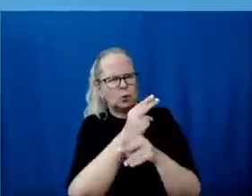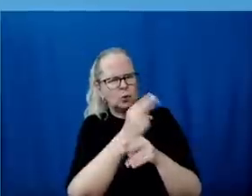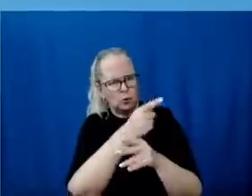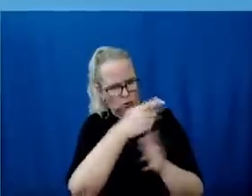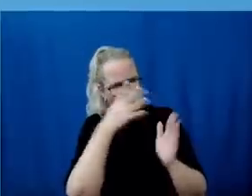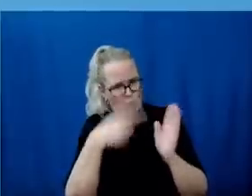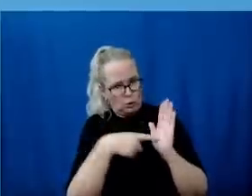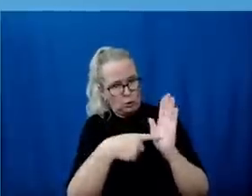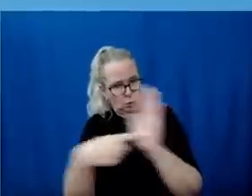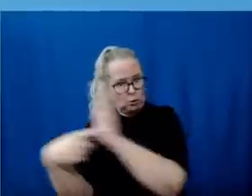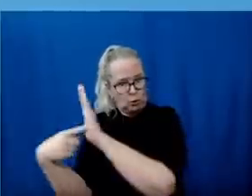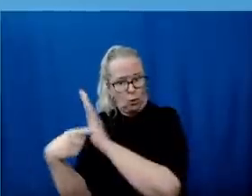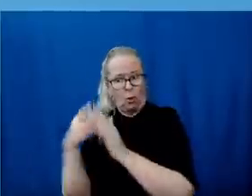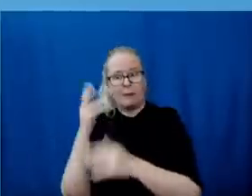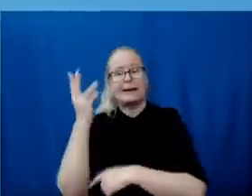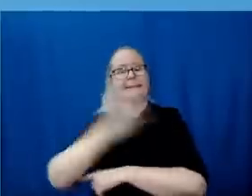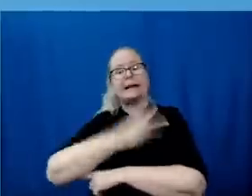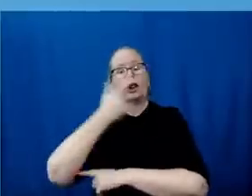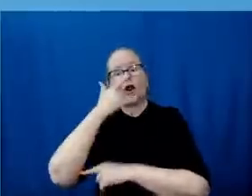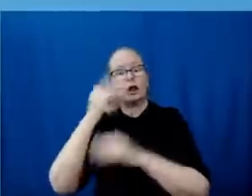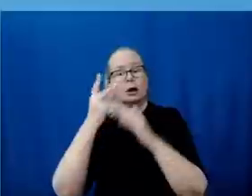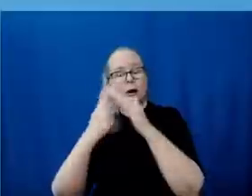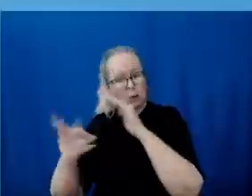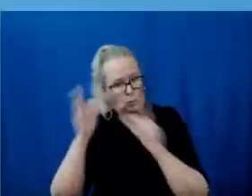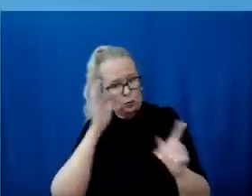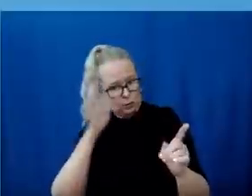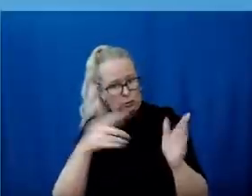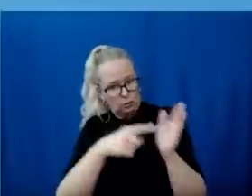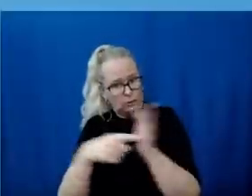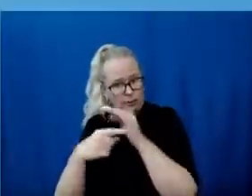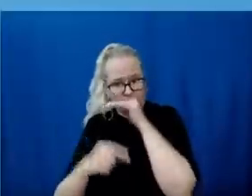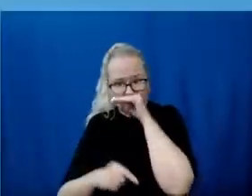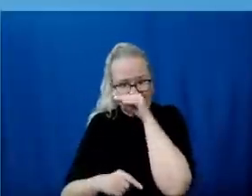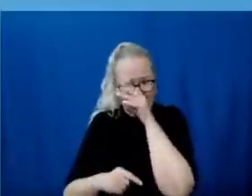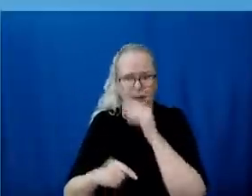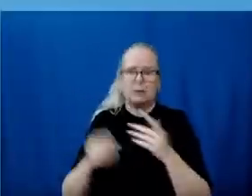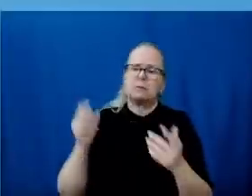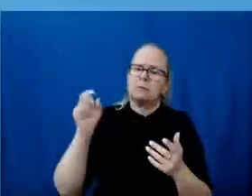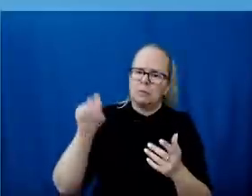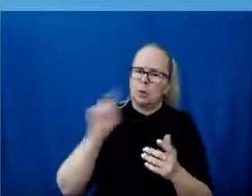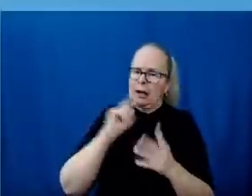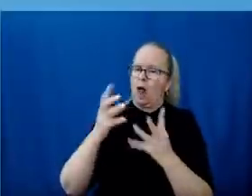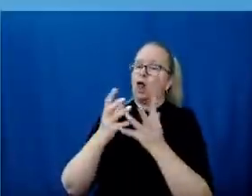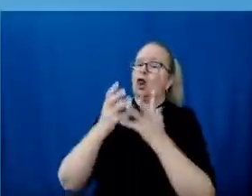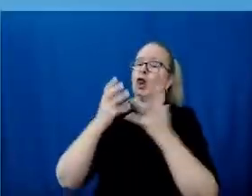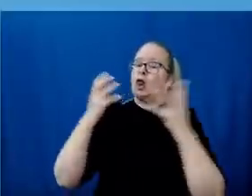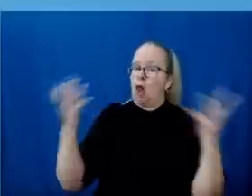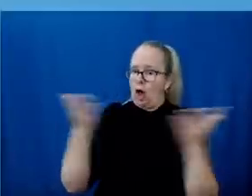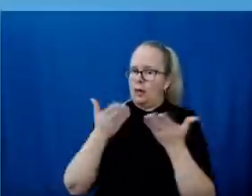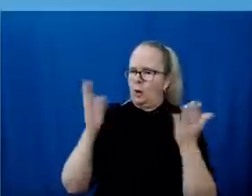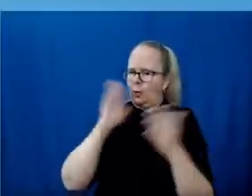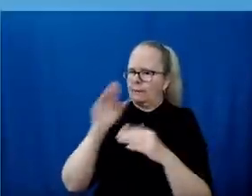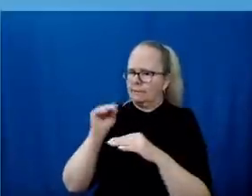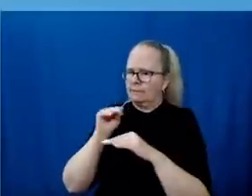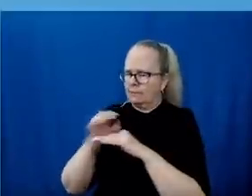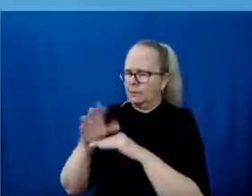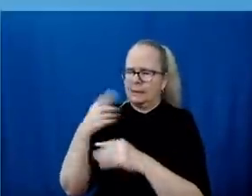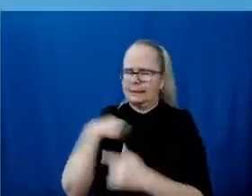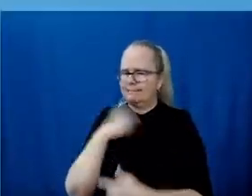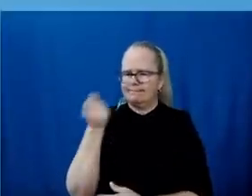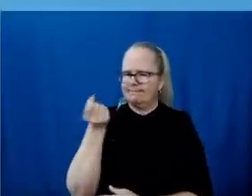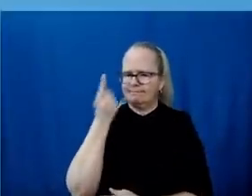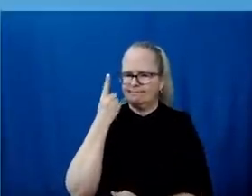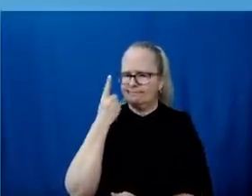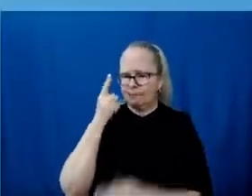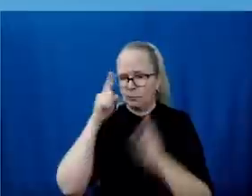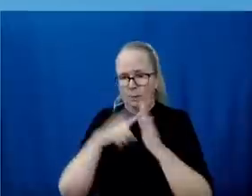displaying of sort of that 6 days of a leading indicator? Yeah, there's lots of factors that are going to influence that we don't really understand